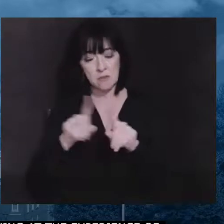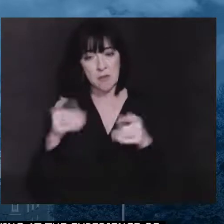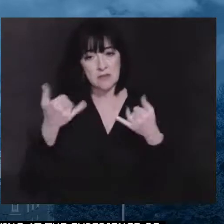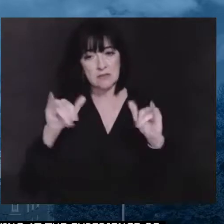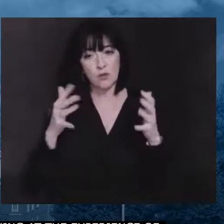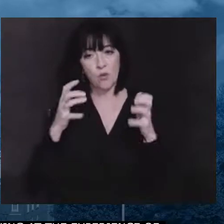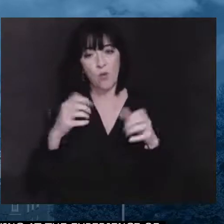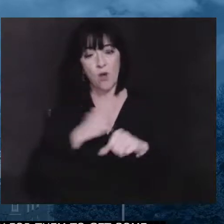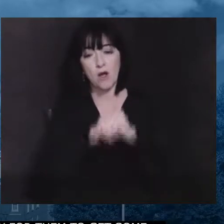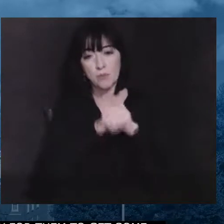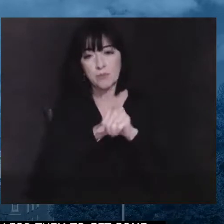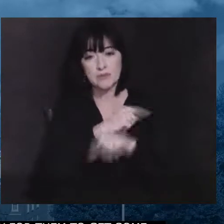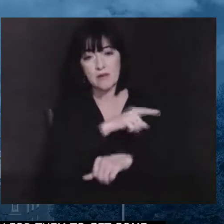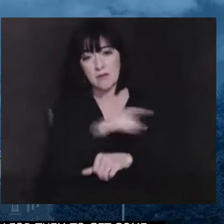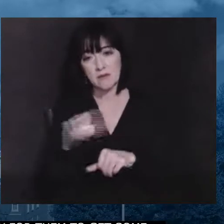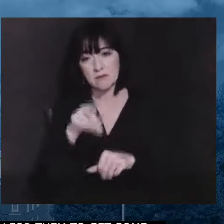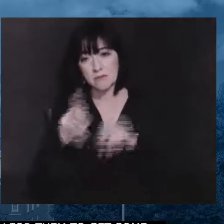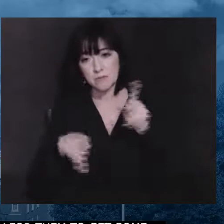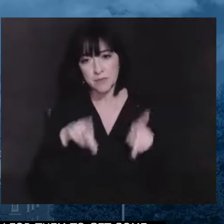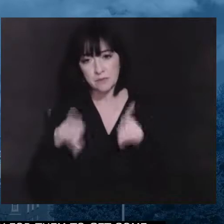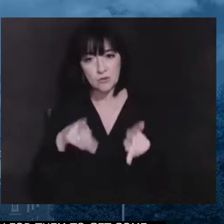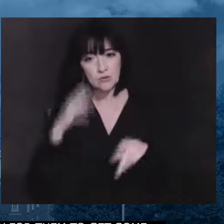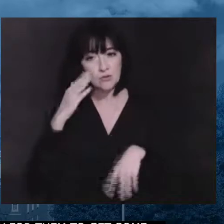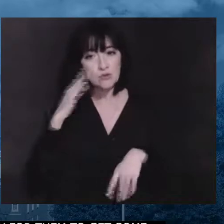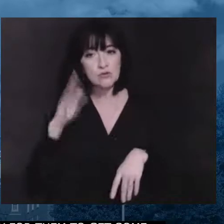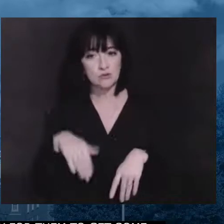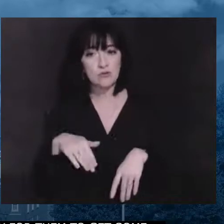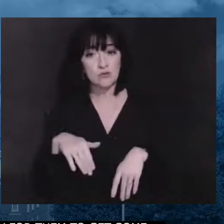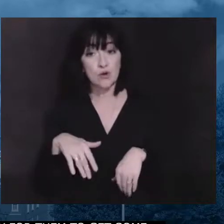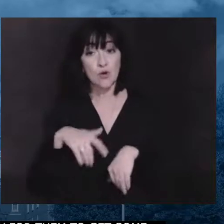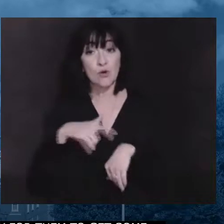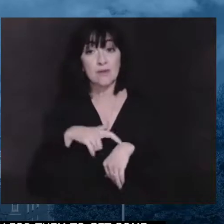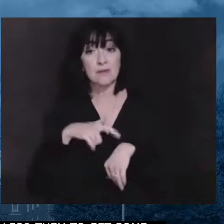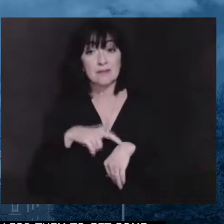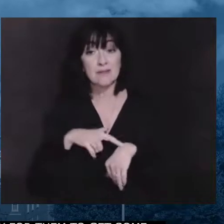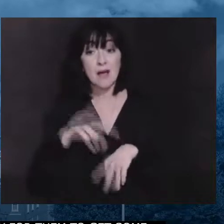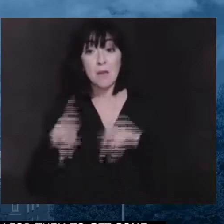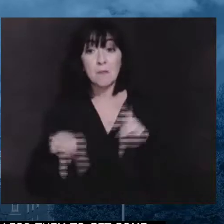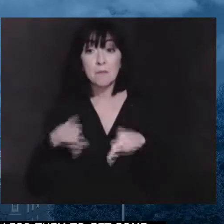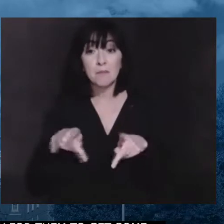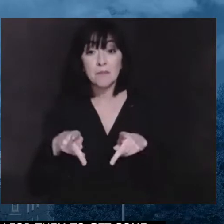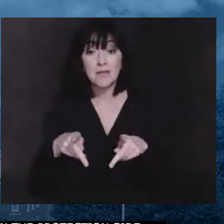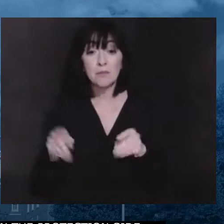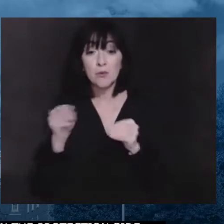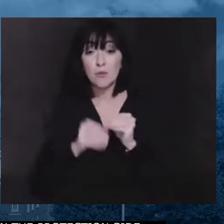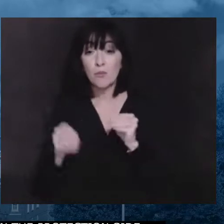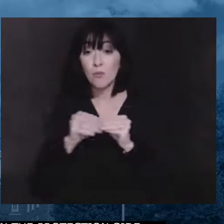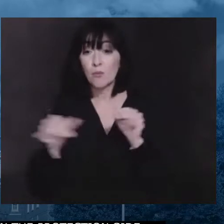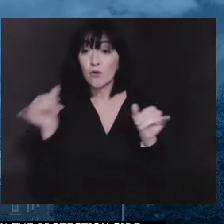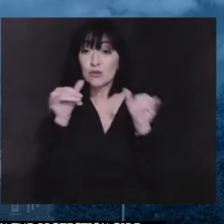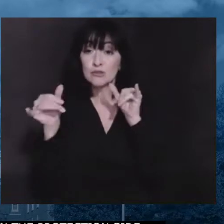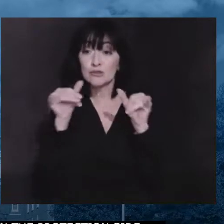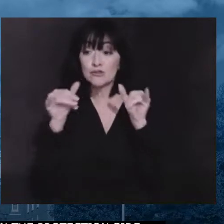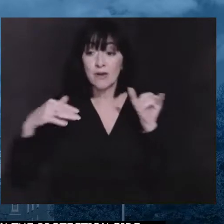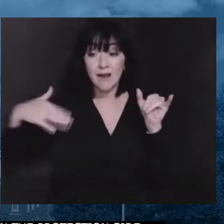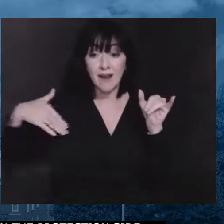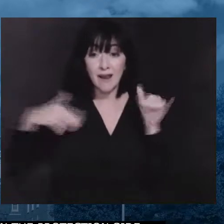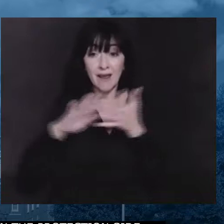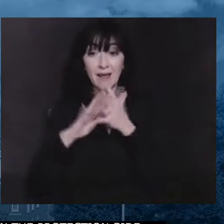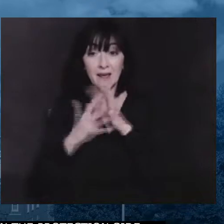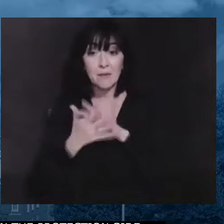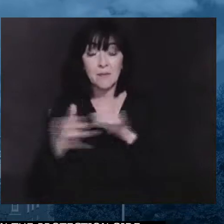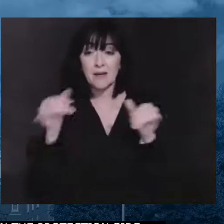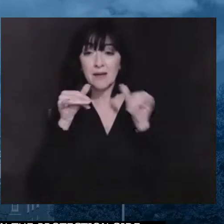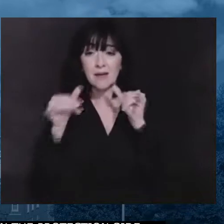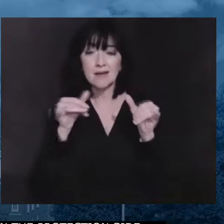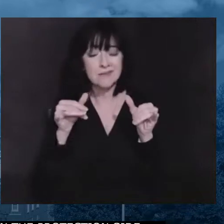that as the night goes on, people have more to drink. They get less attentive to public